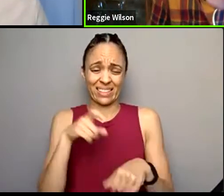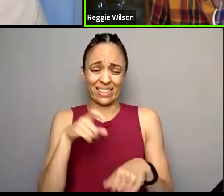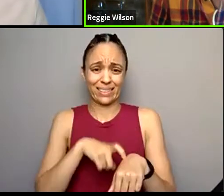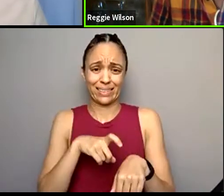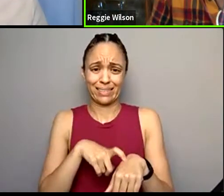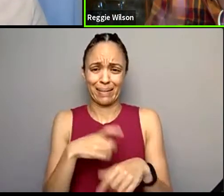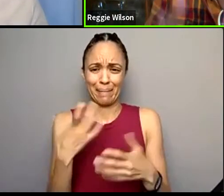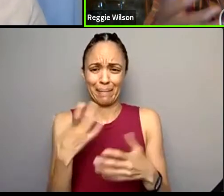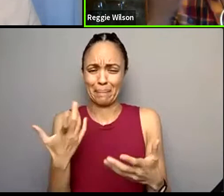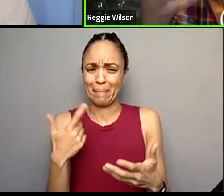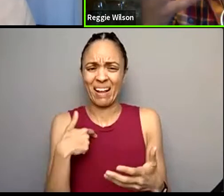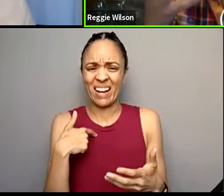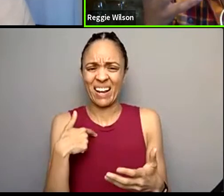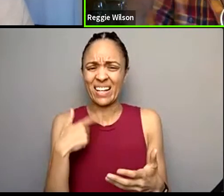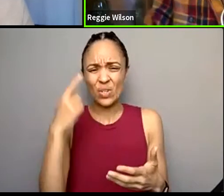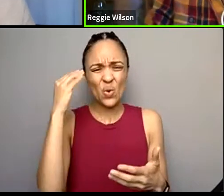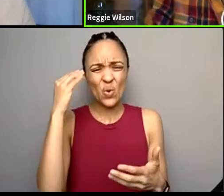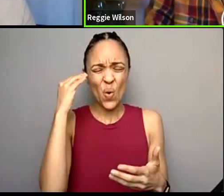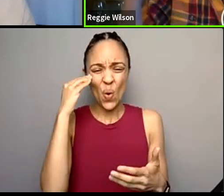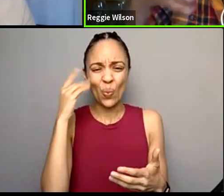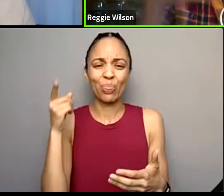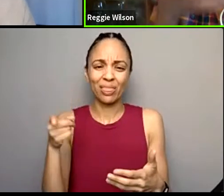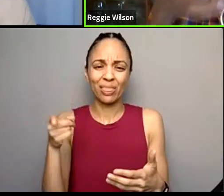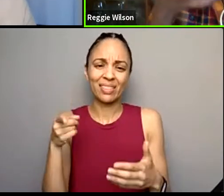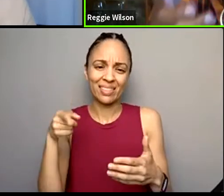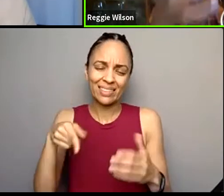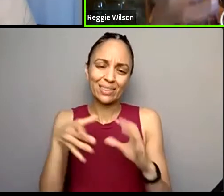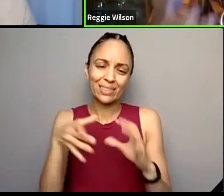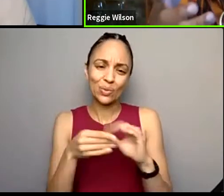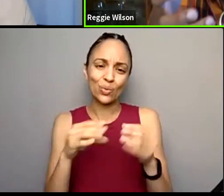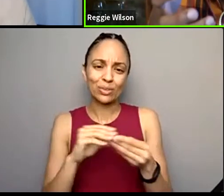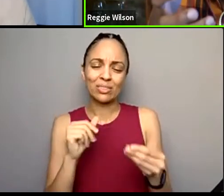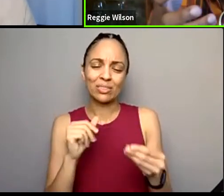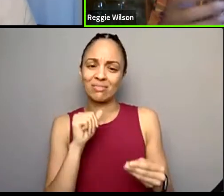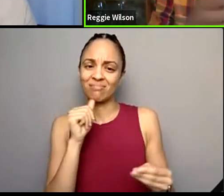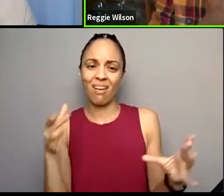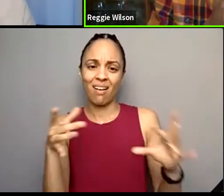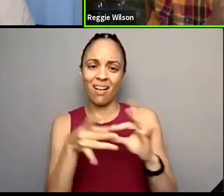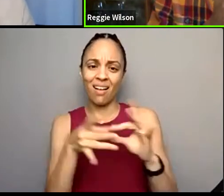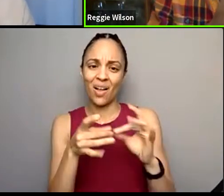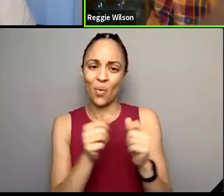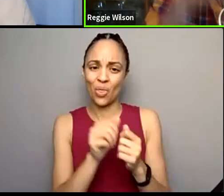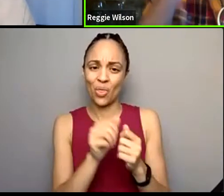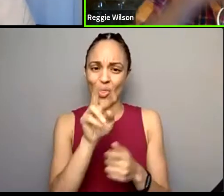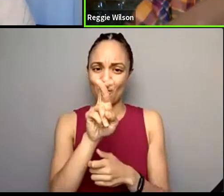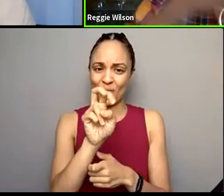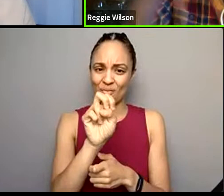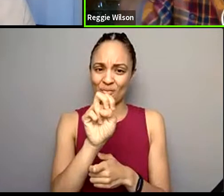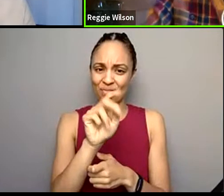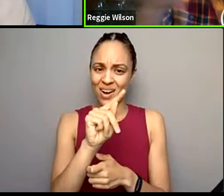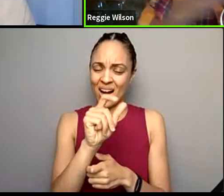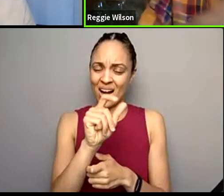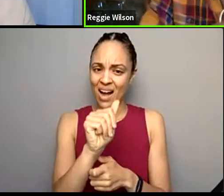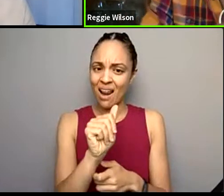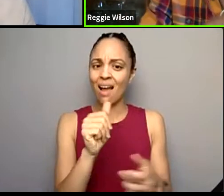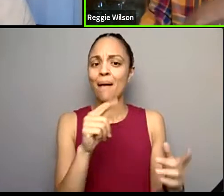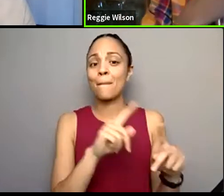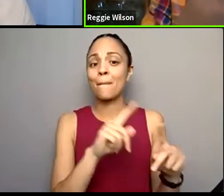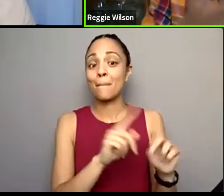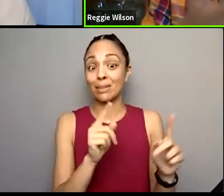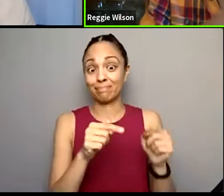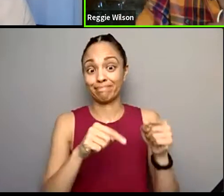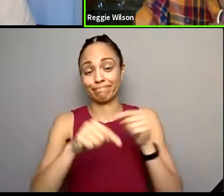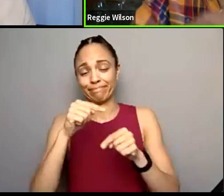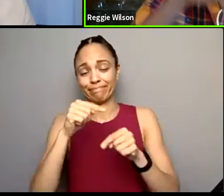with what Retta was talking about, but just this fact that it wasn't like a full-time company, and it was per project, and some projects might take